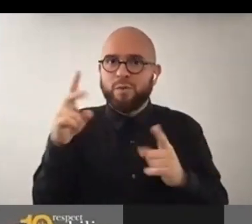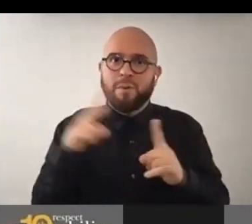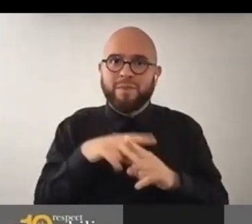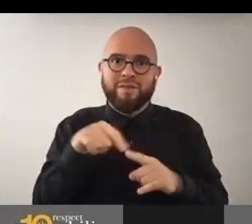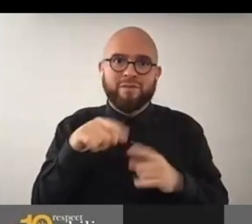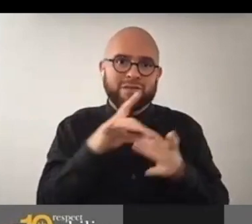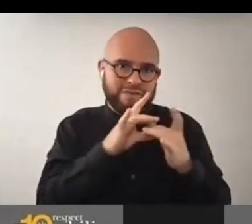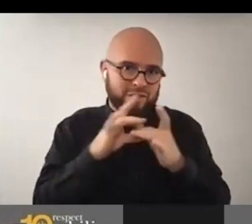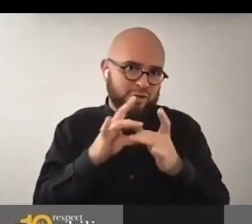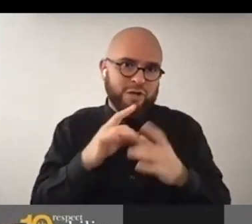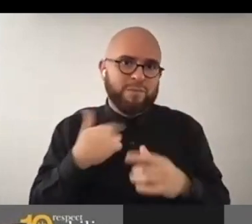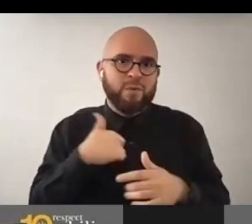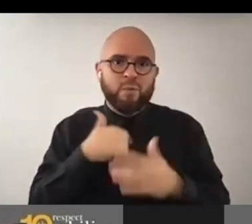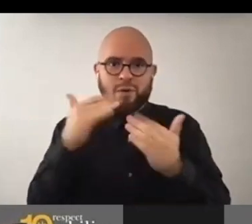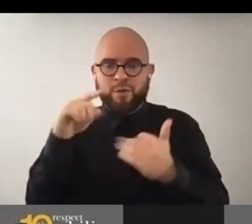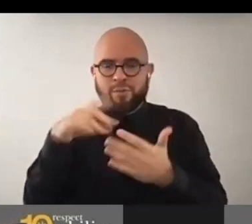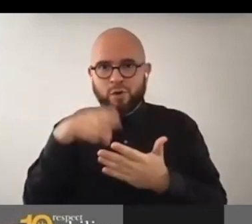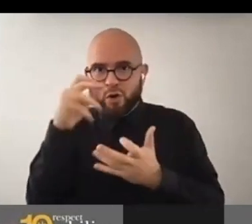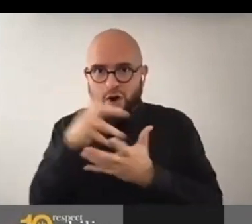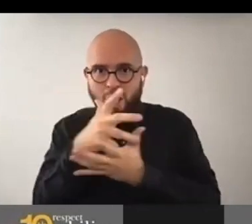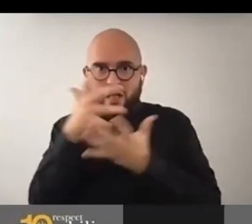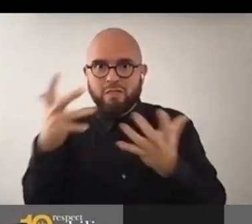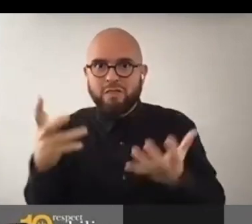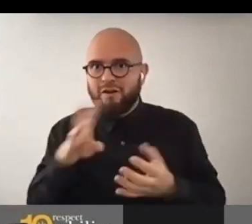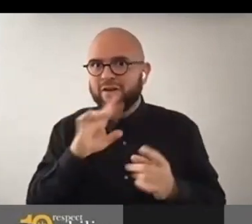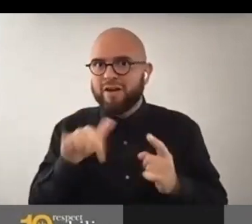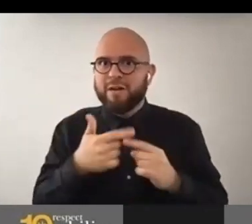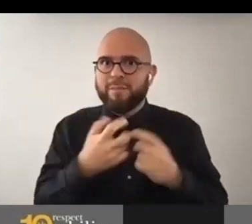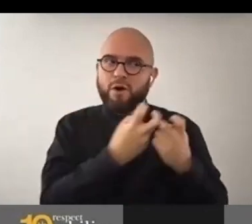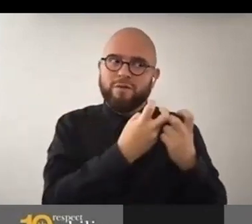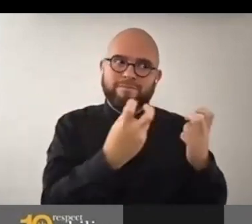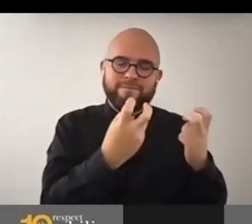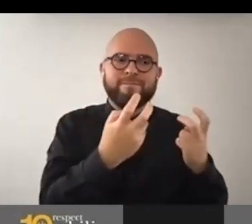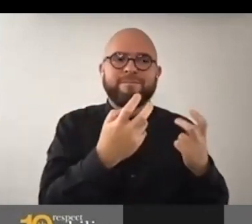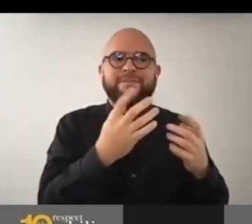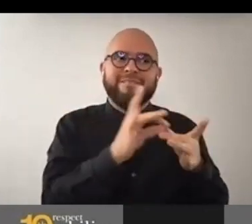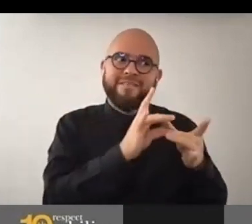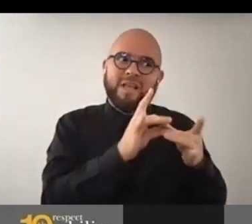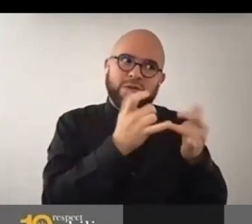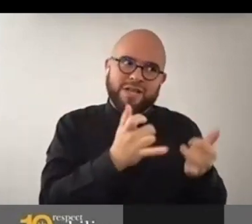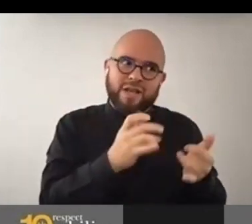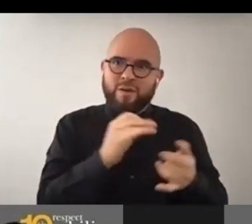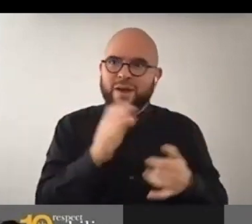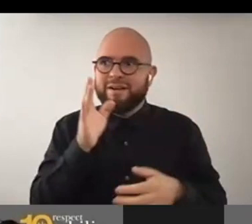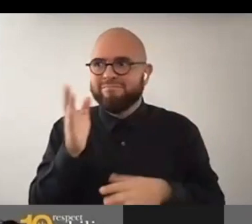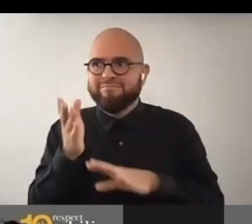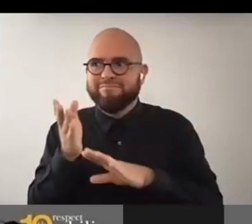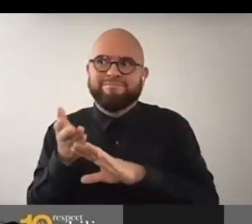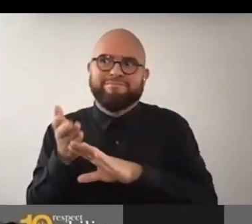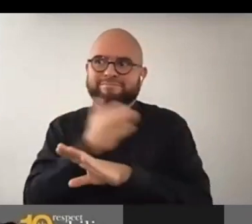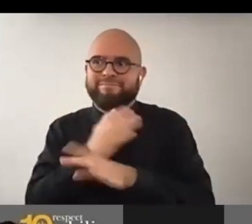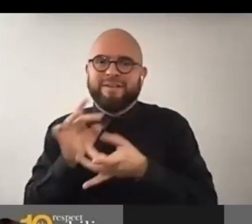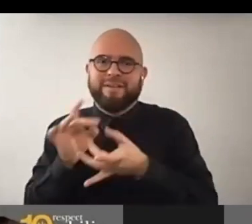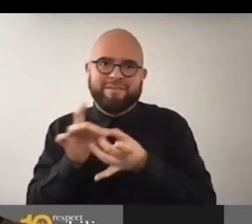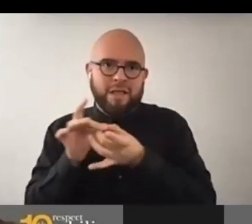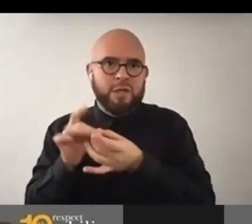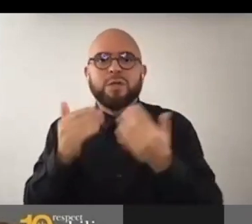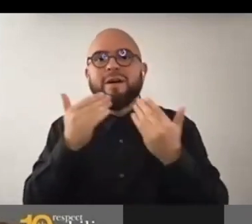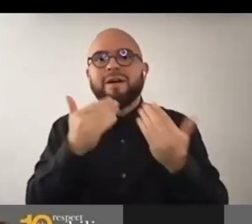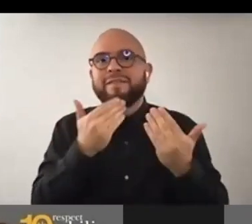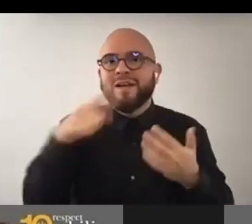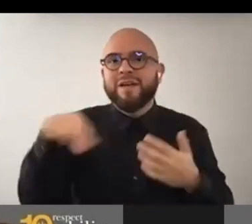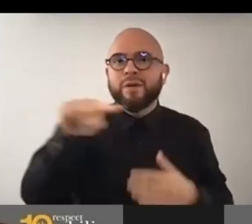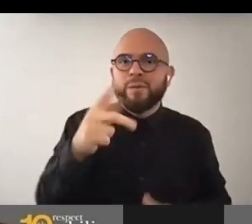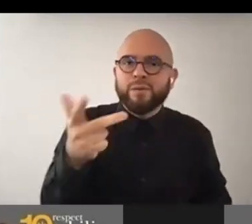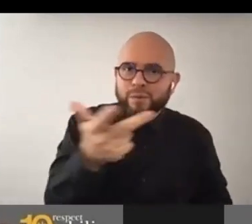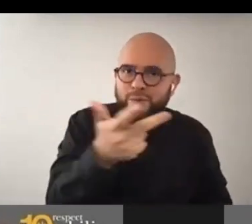from speaking to our current and former fellows. Thank you all so much for being a part of this panel. Thank you, Grace, Rasim, and